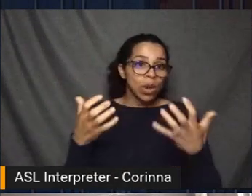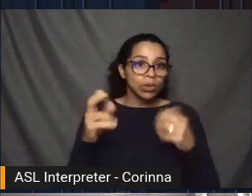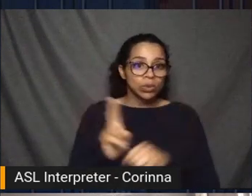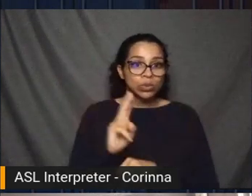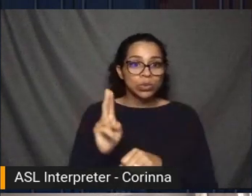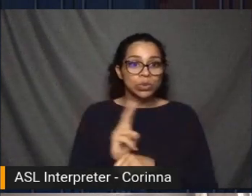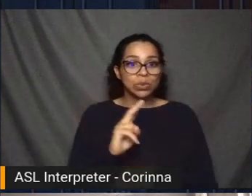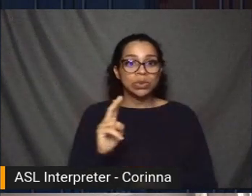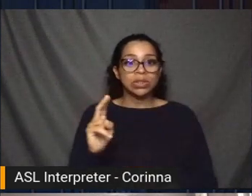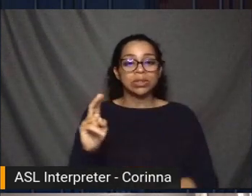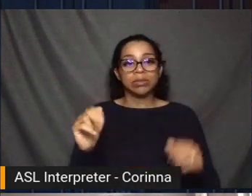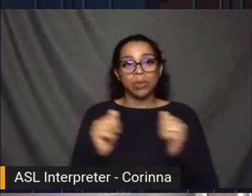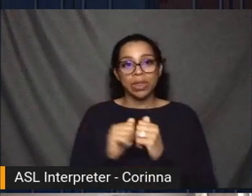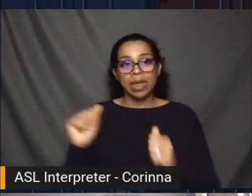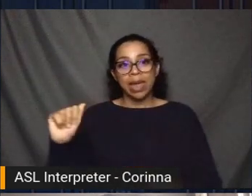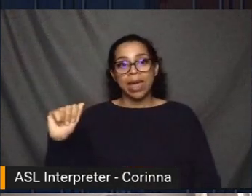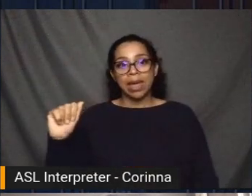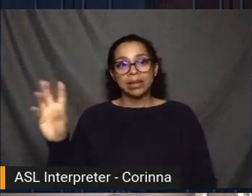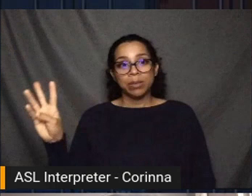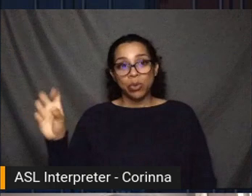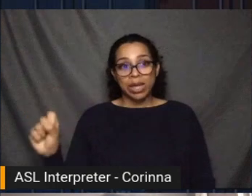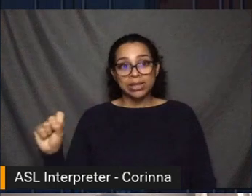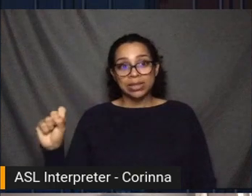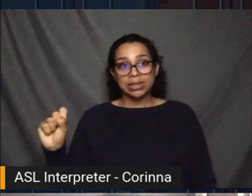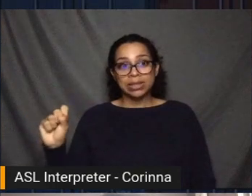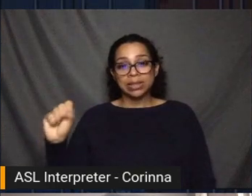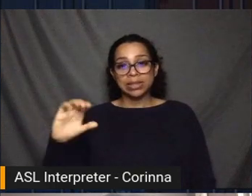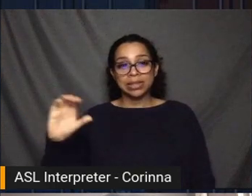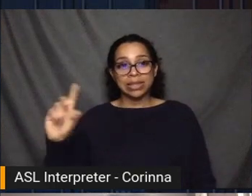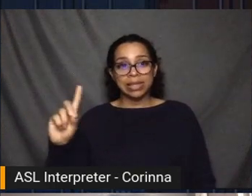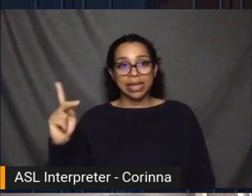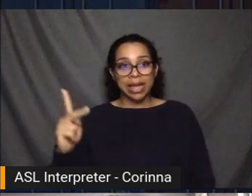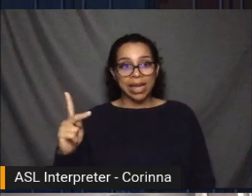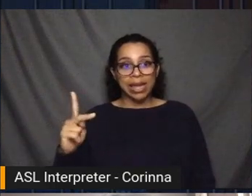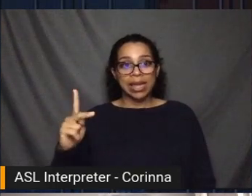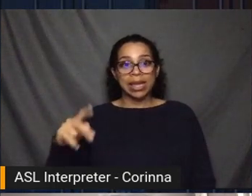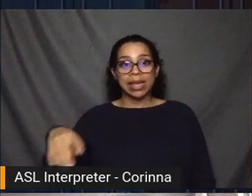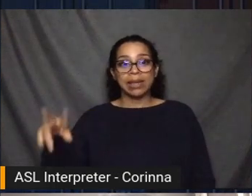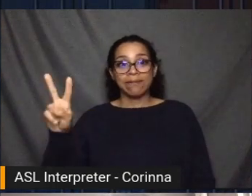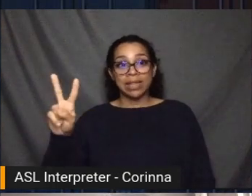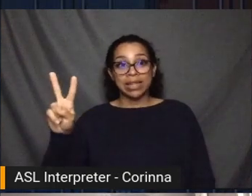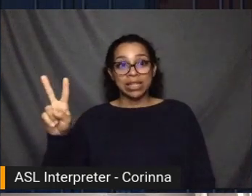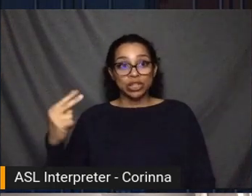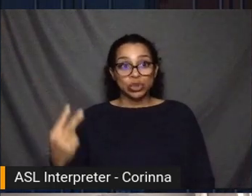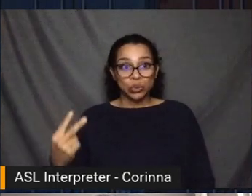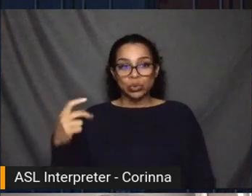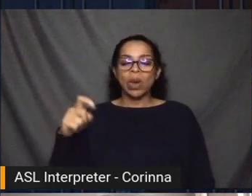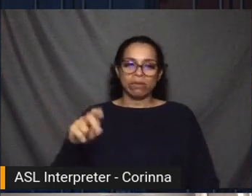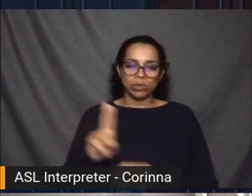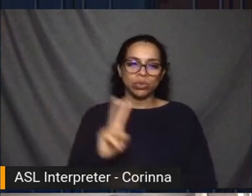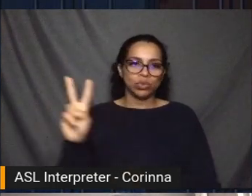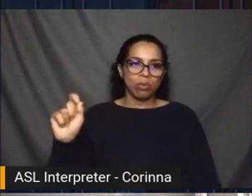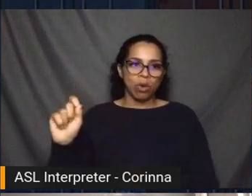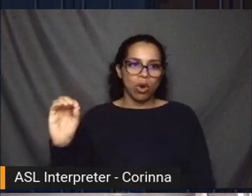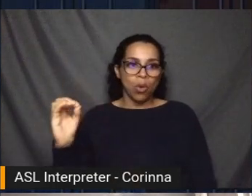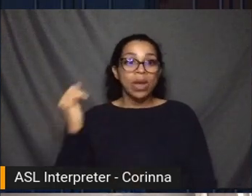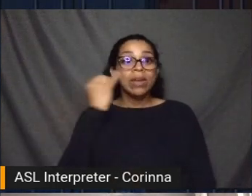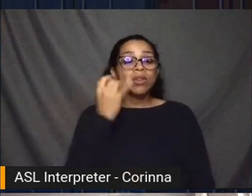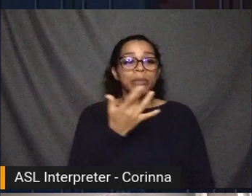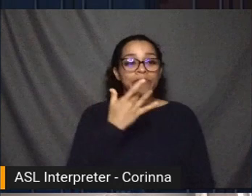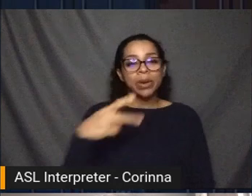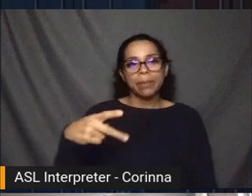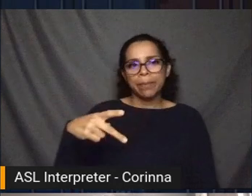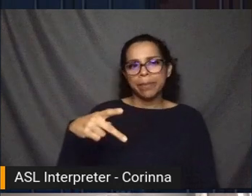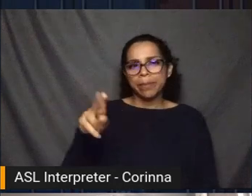with the AWS CDK v2, you would have to use cdk8s 2.0. If you want to use it with Pulumi, you'd have